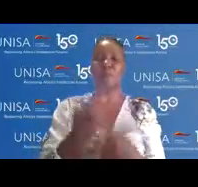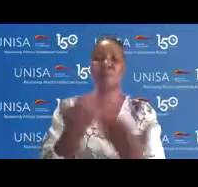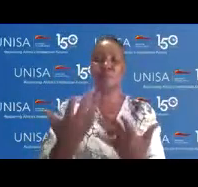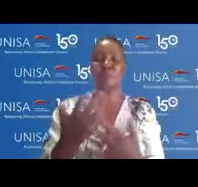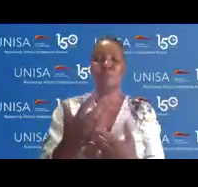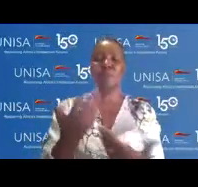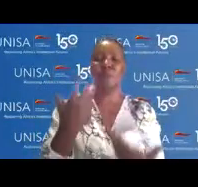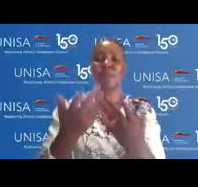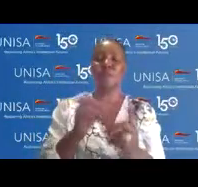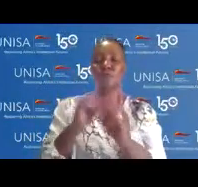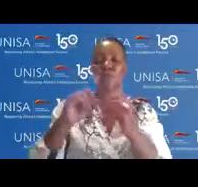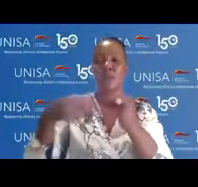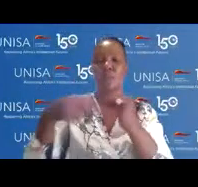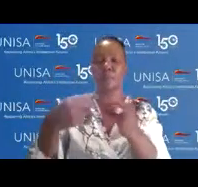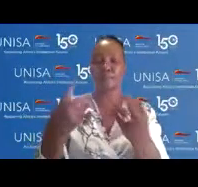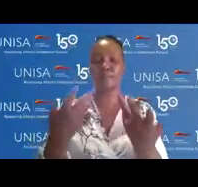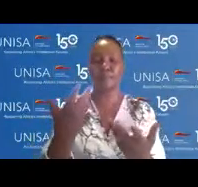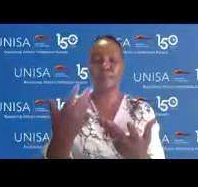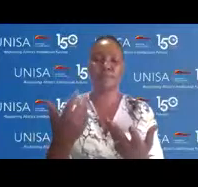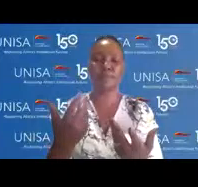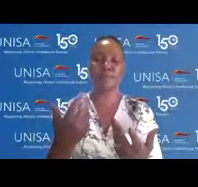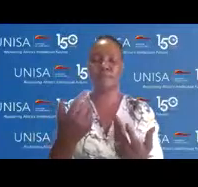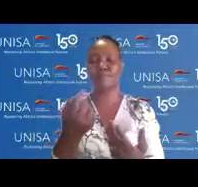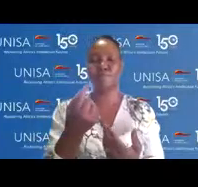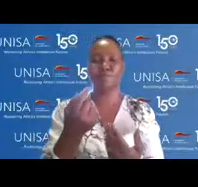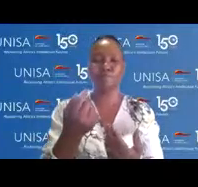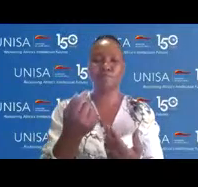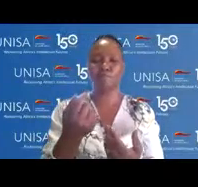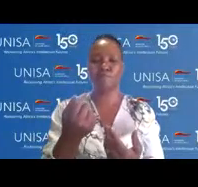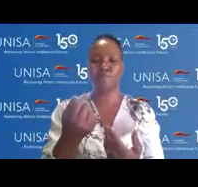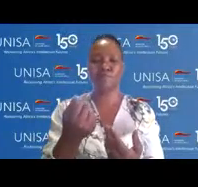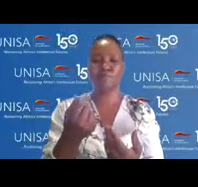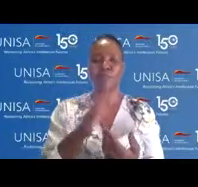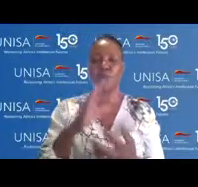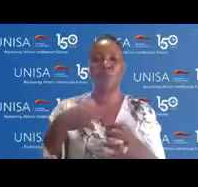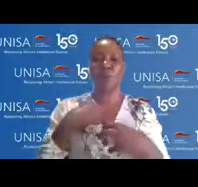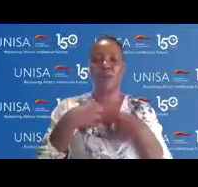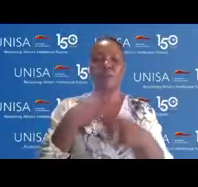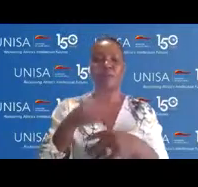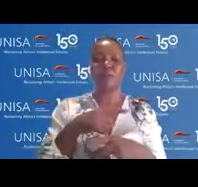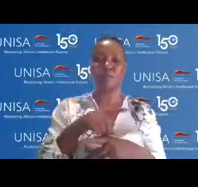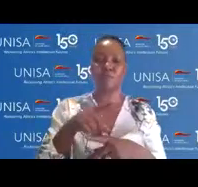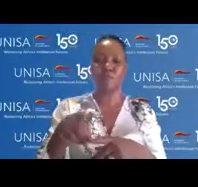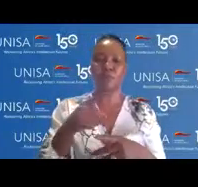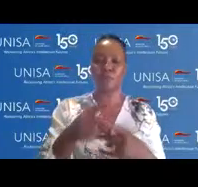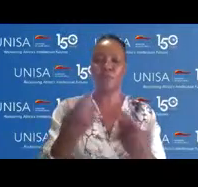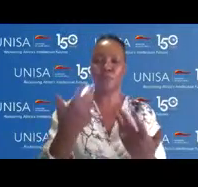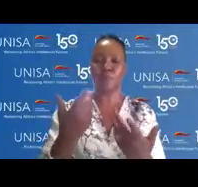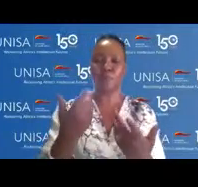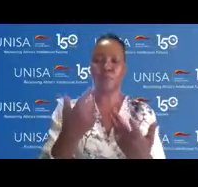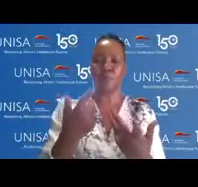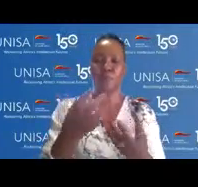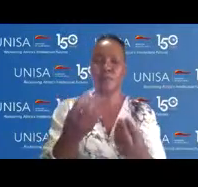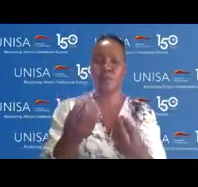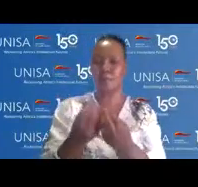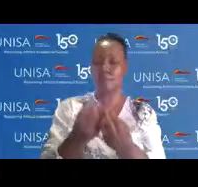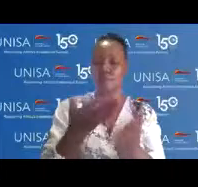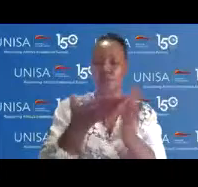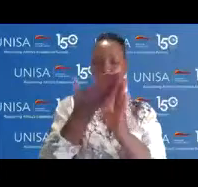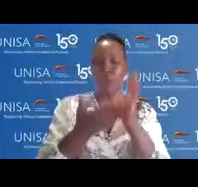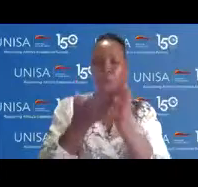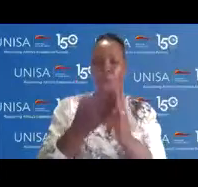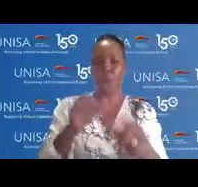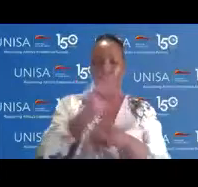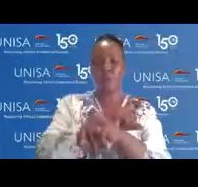you guys about, okay, don't worry about these exercises, the 2 courses that I was referring to earlier.